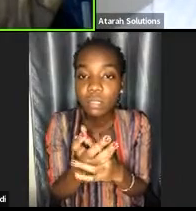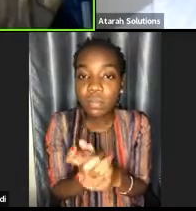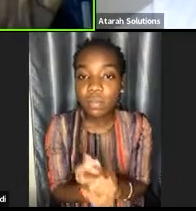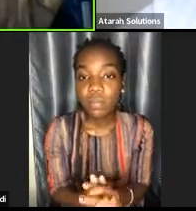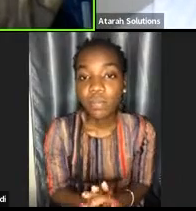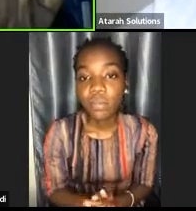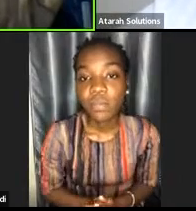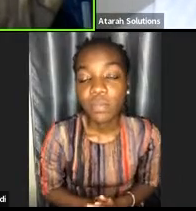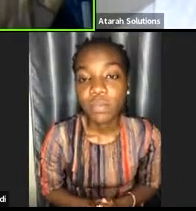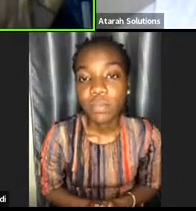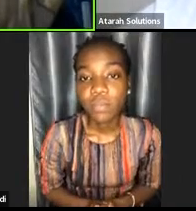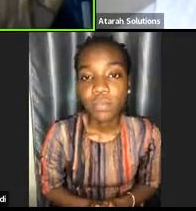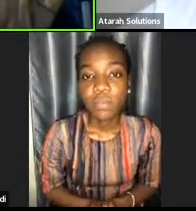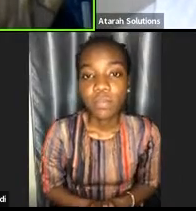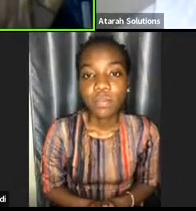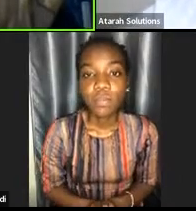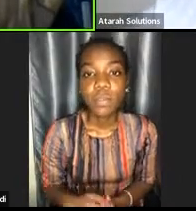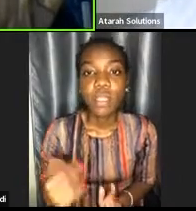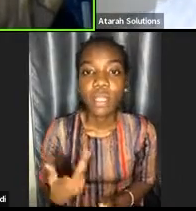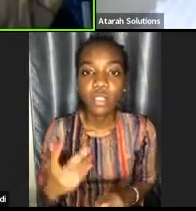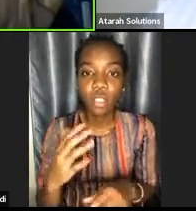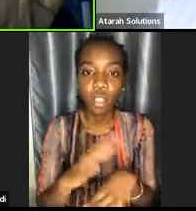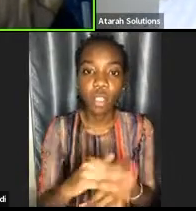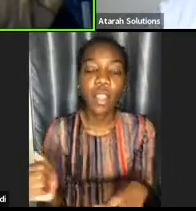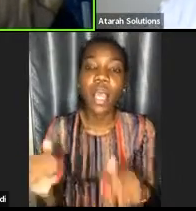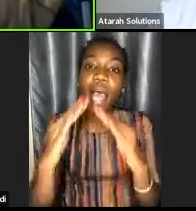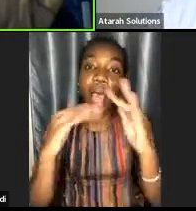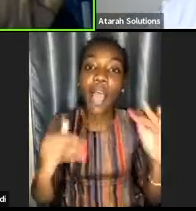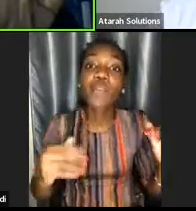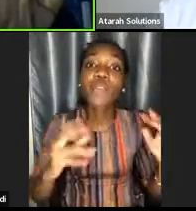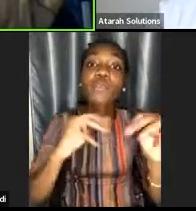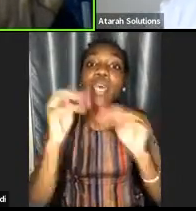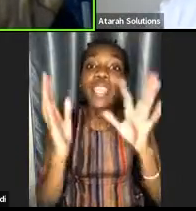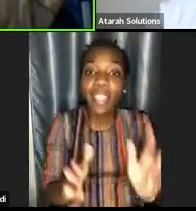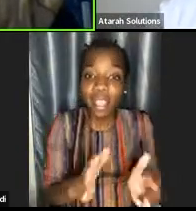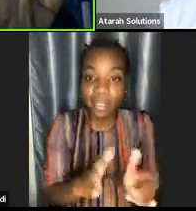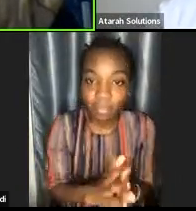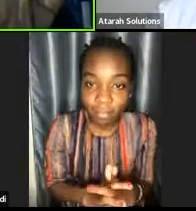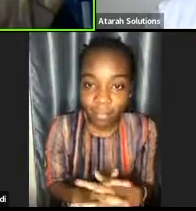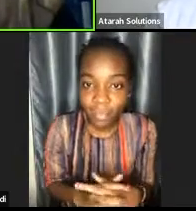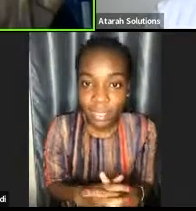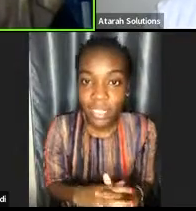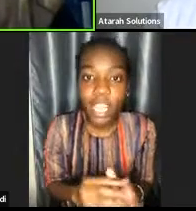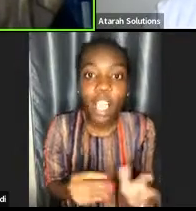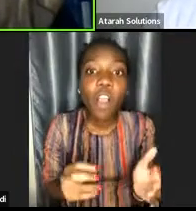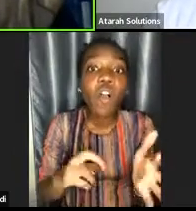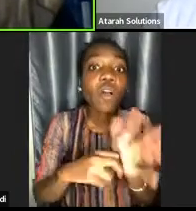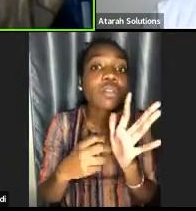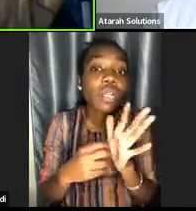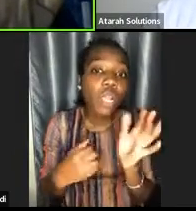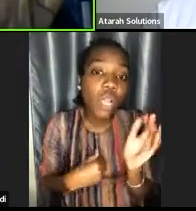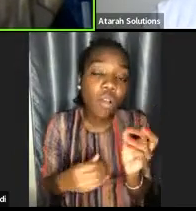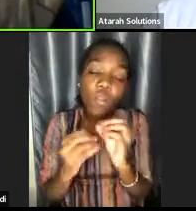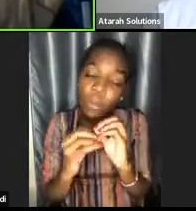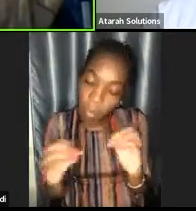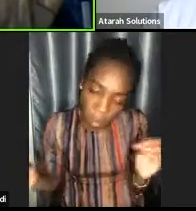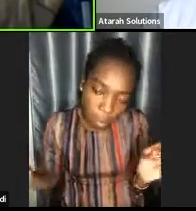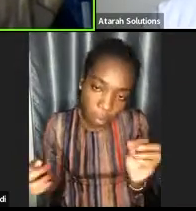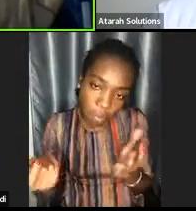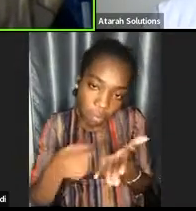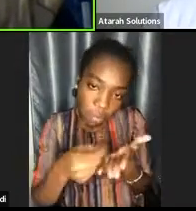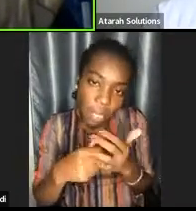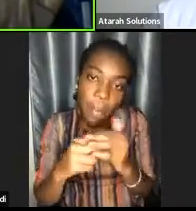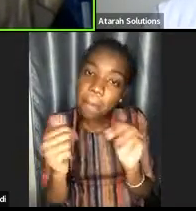what do we call them, the house managers. There was no contract, no signed contract,